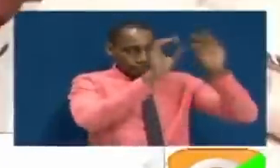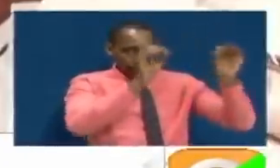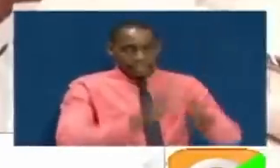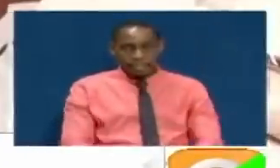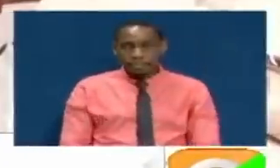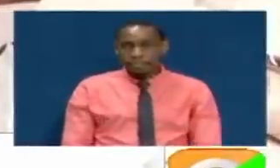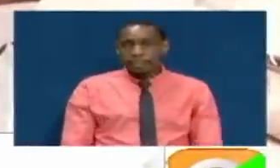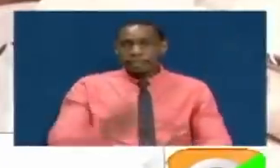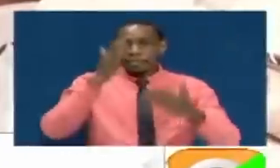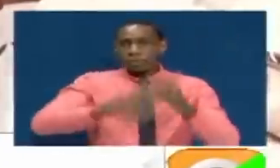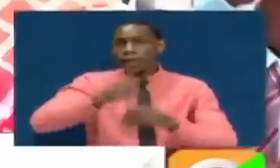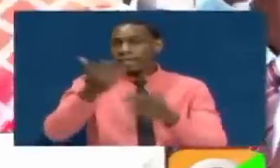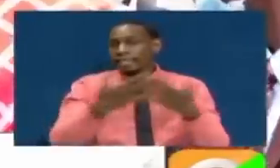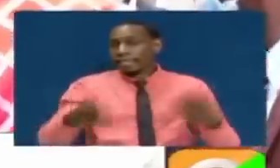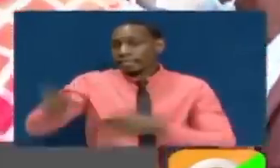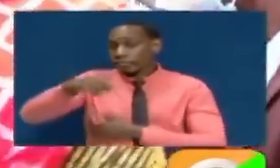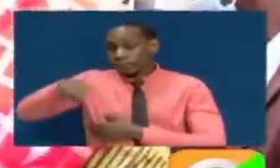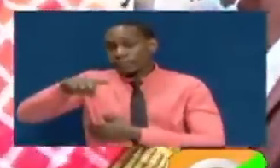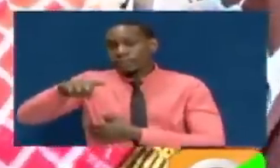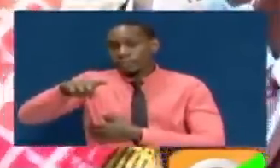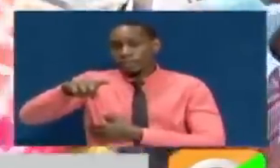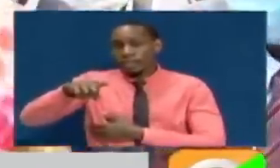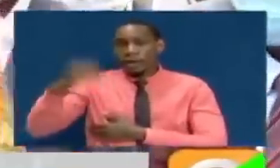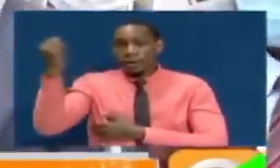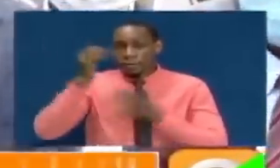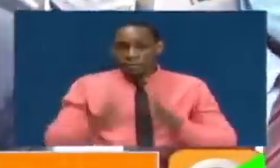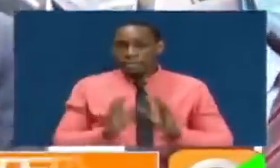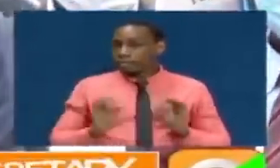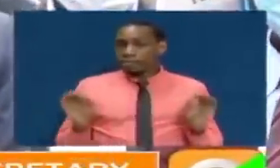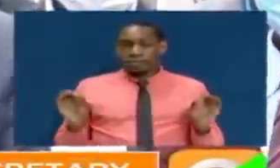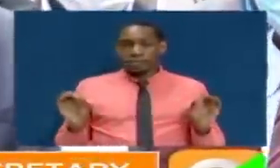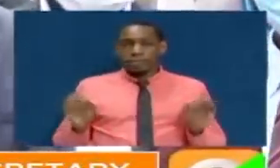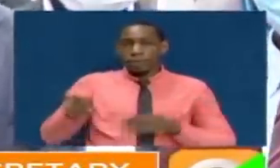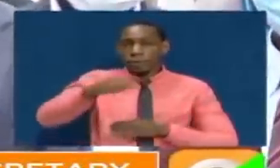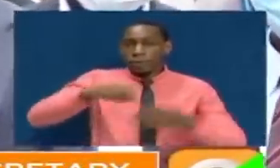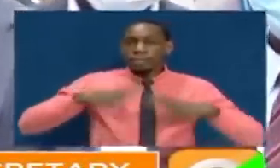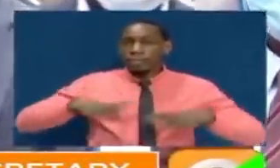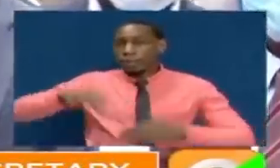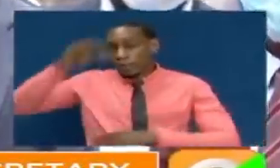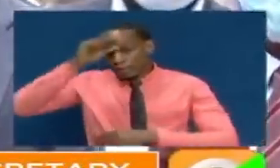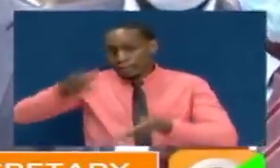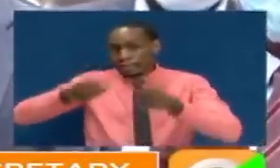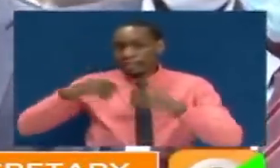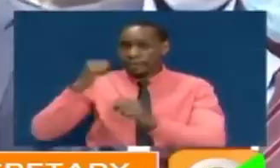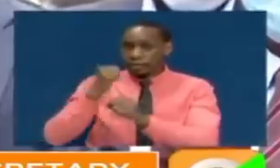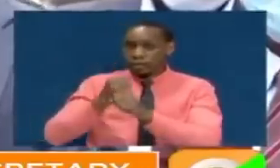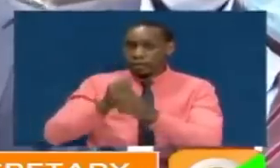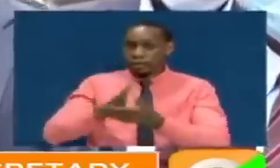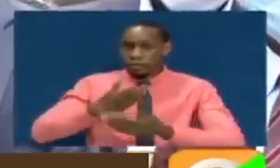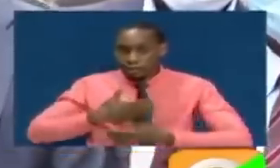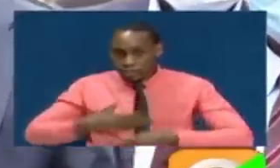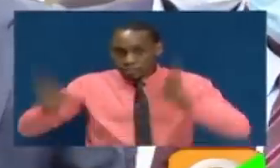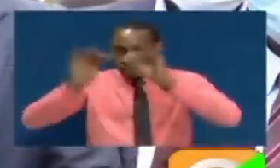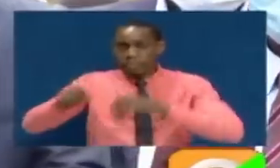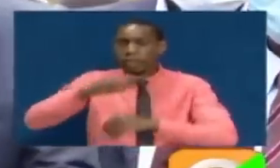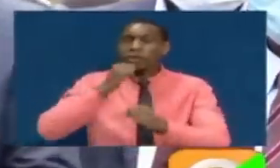president. Wajana na mambo mengine. Sisi si wanasiasa. Sisi ni watu wa serikali tumepewa kazi na mheshimiwa rais kufanya